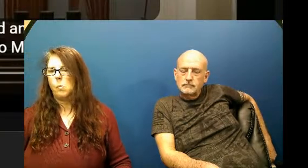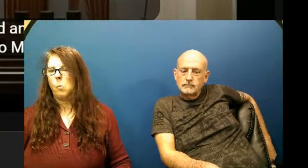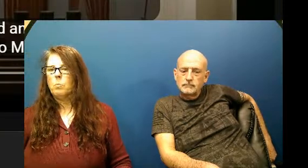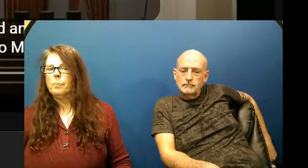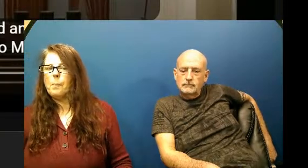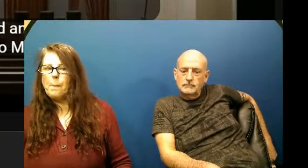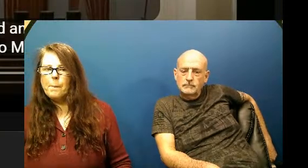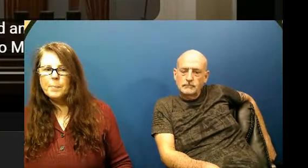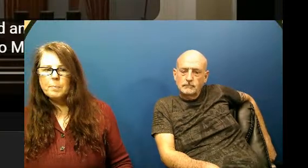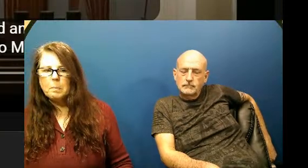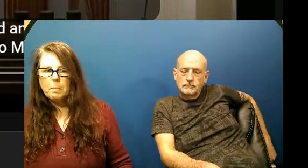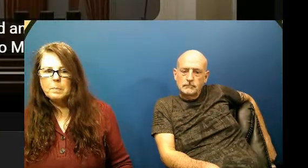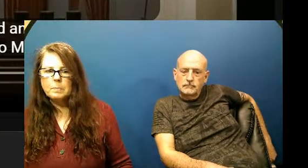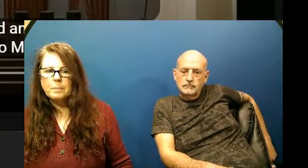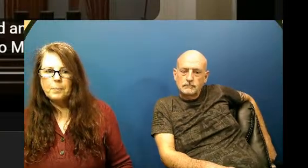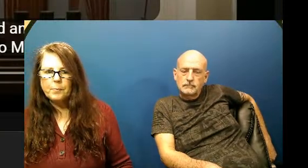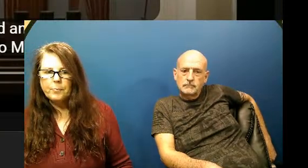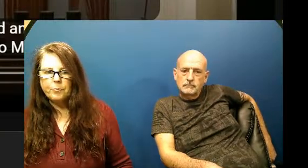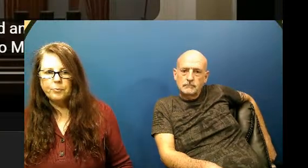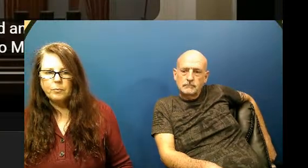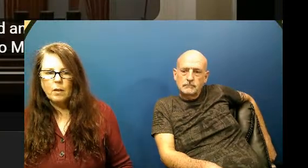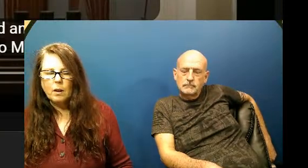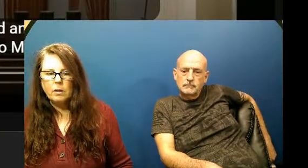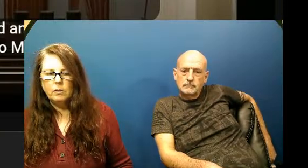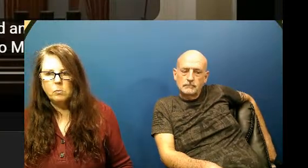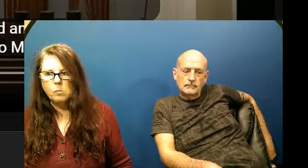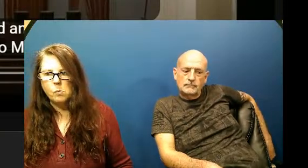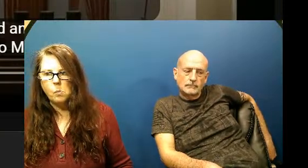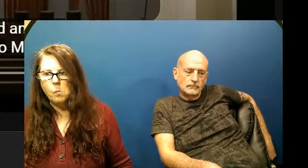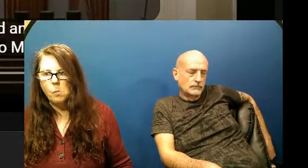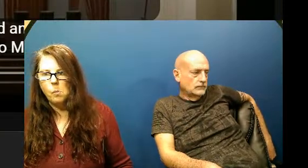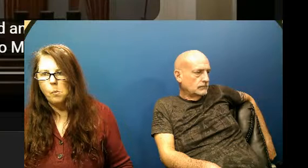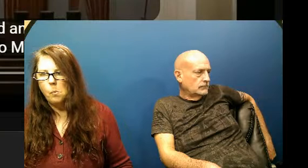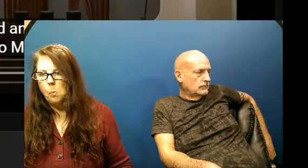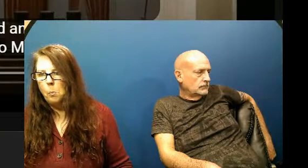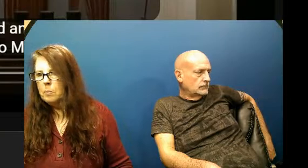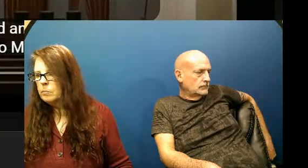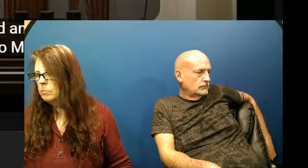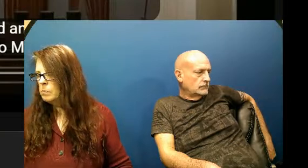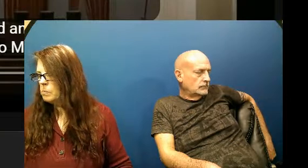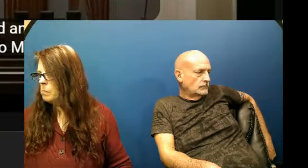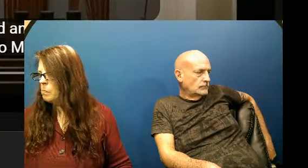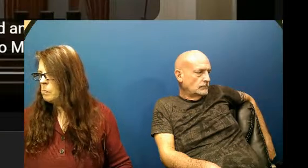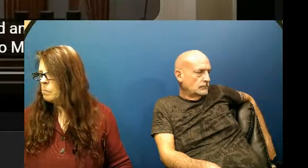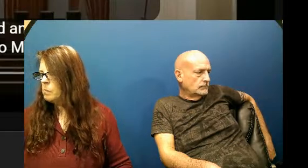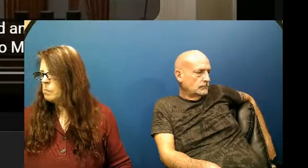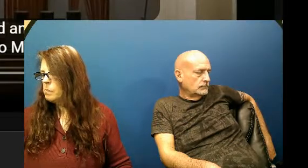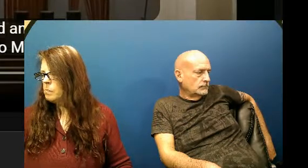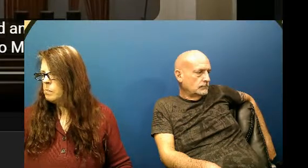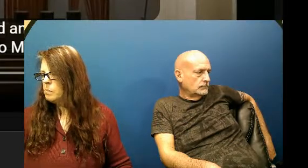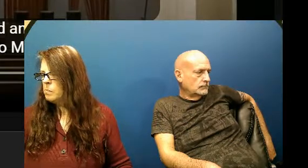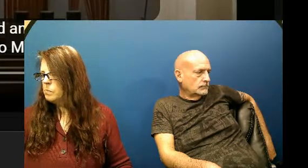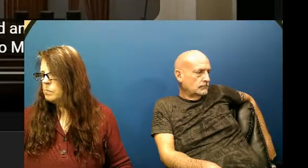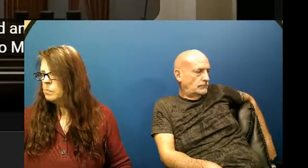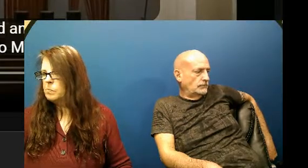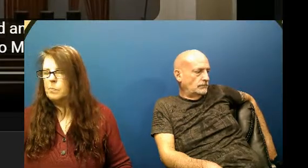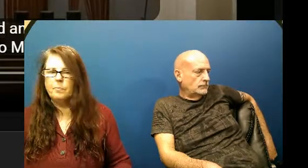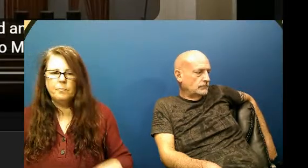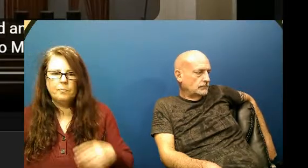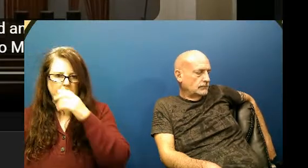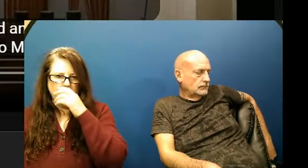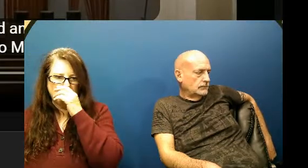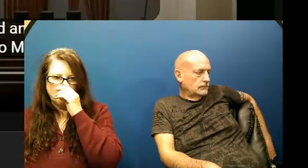receive information from others. And remember, even that is a lot. That's only a small part of the argument I'm making on behalf